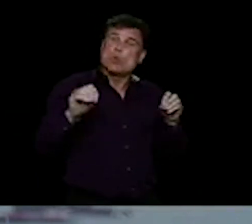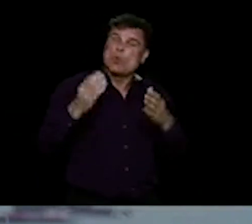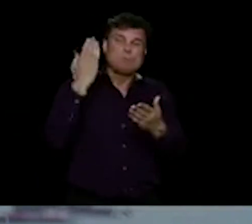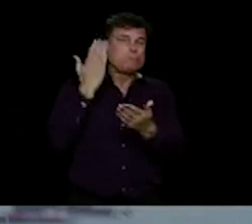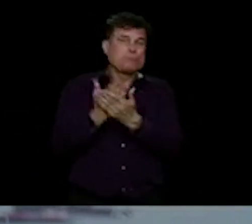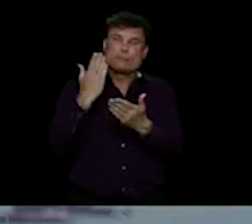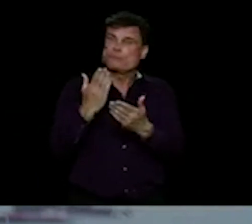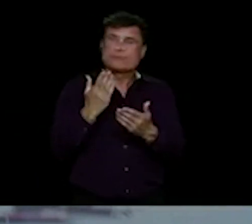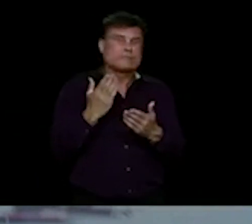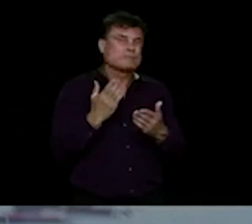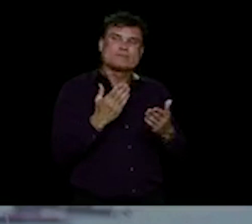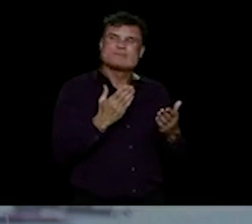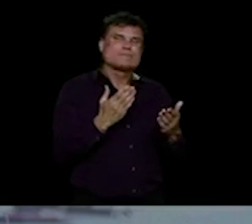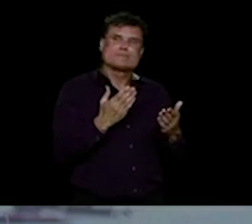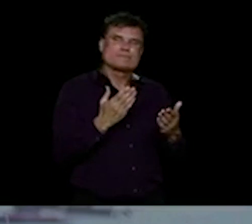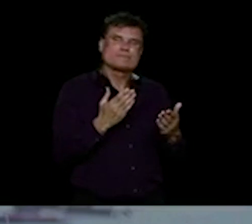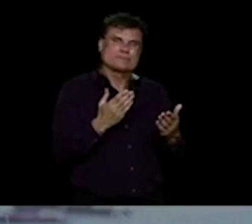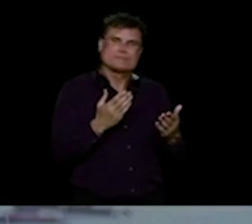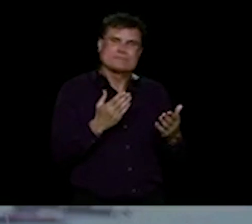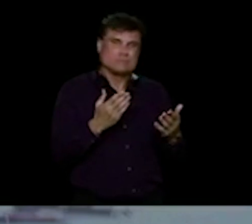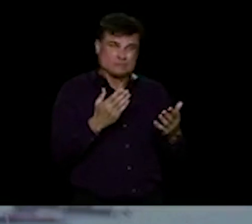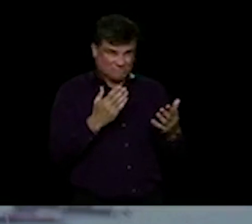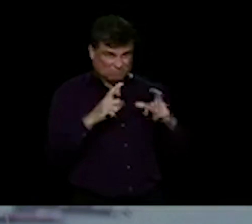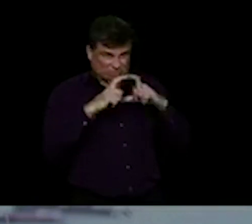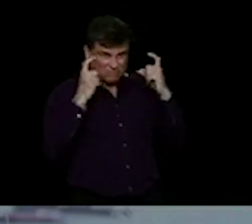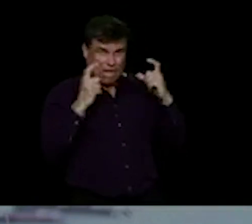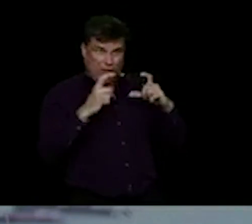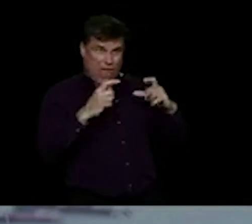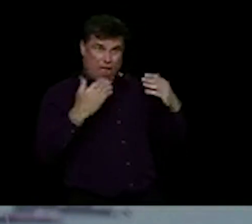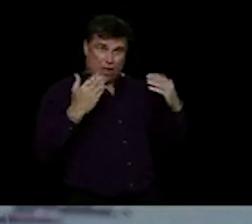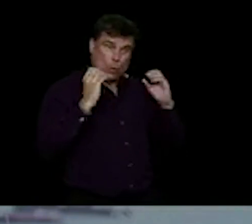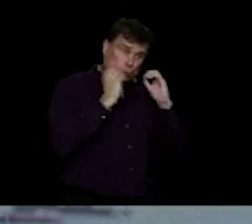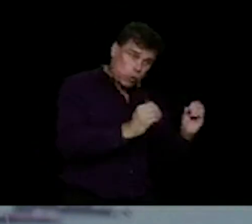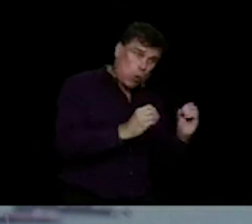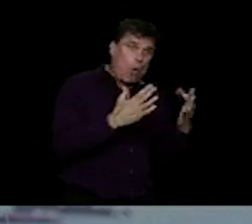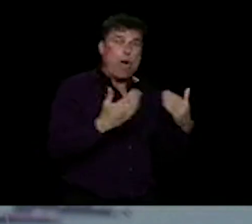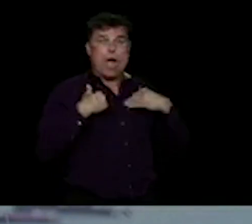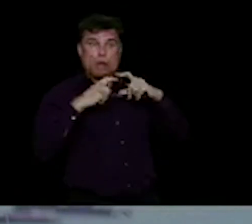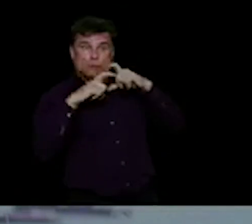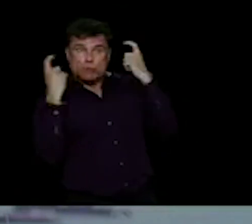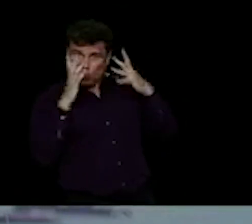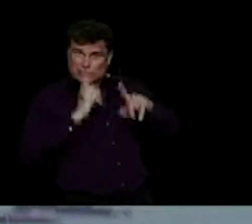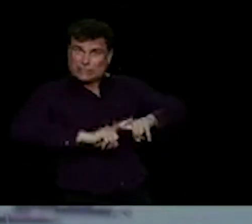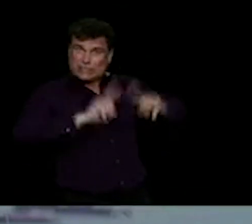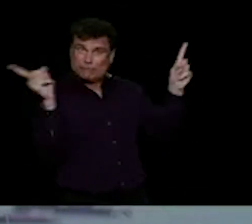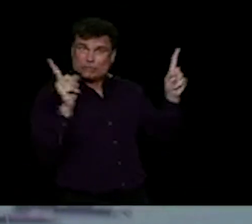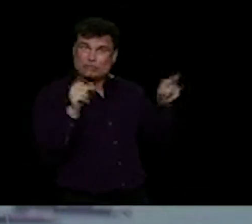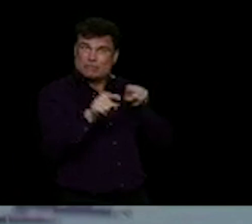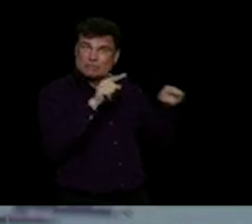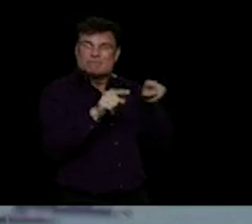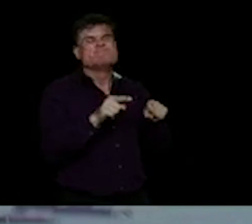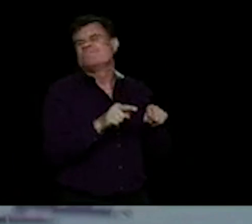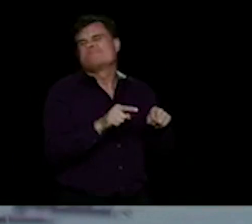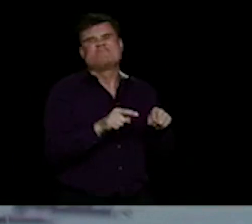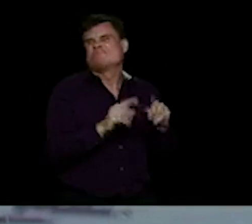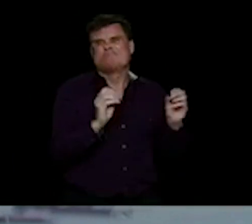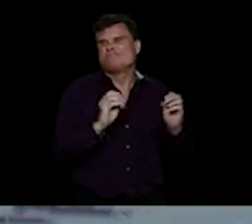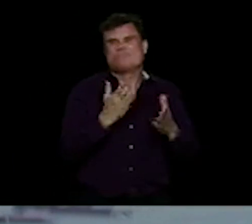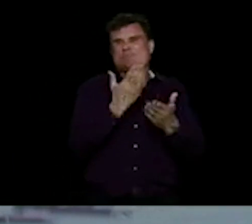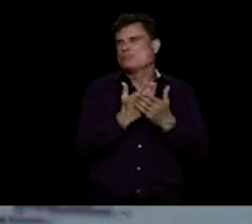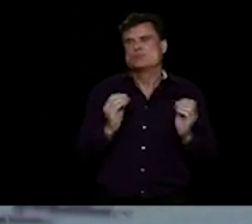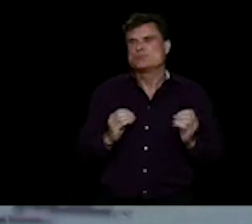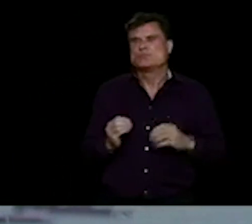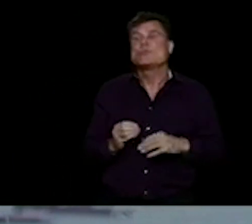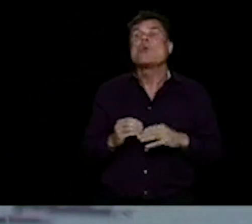balancing again. It's one of those additional layers. Masks will be available in schools for children and for teachers and staff.